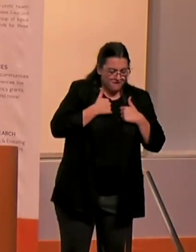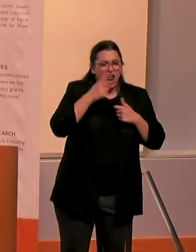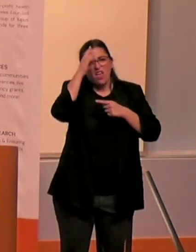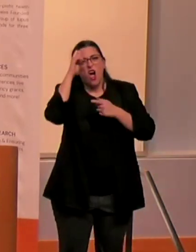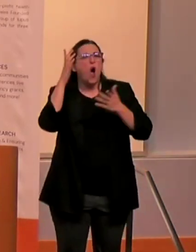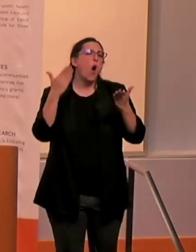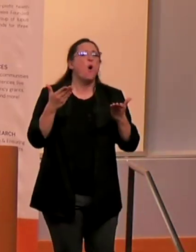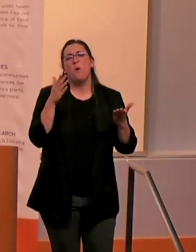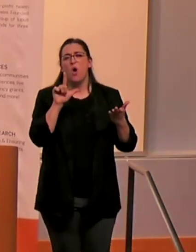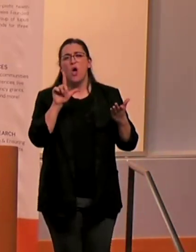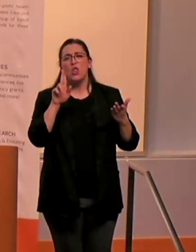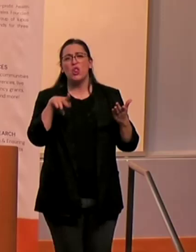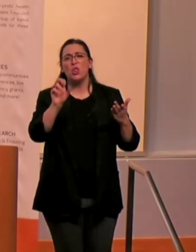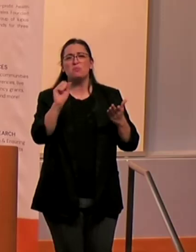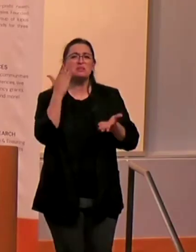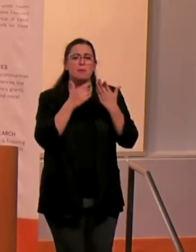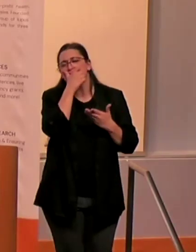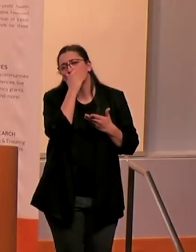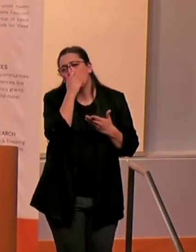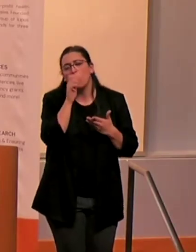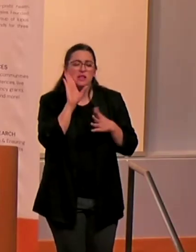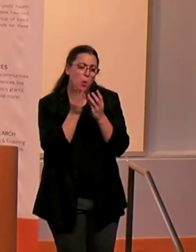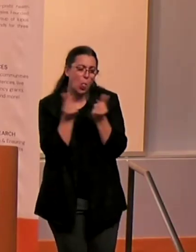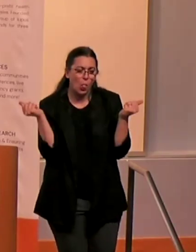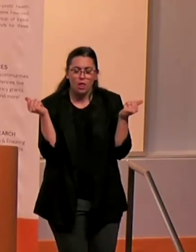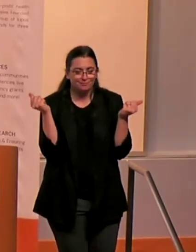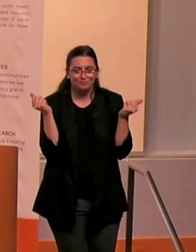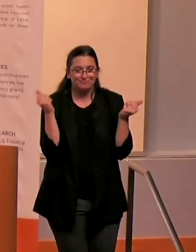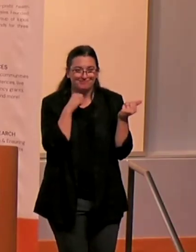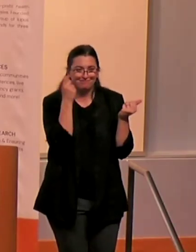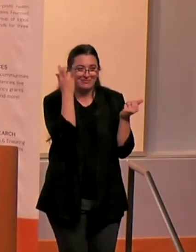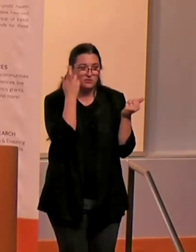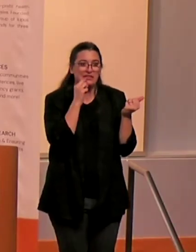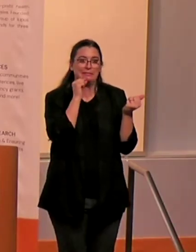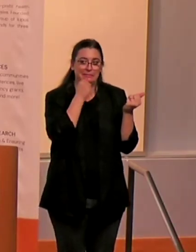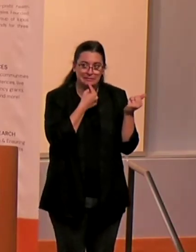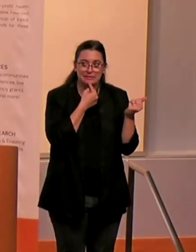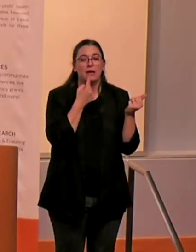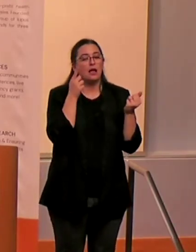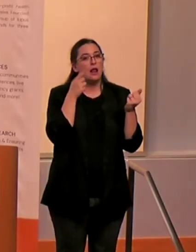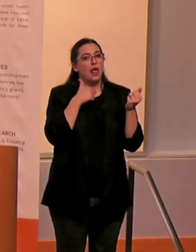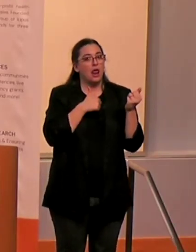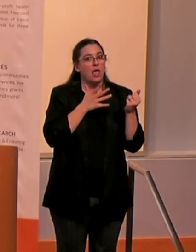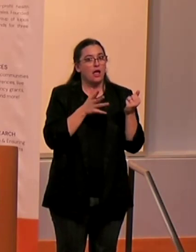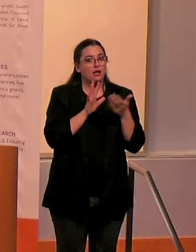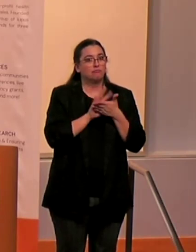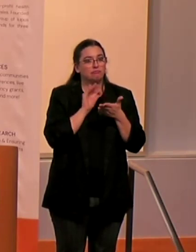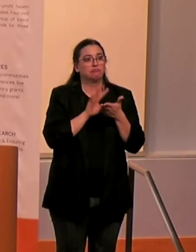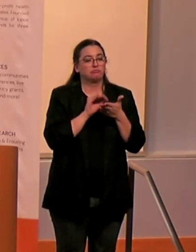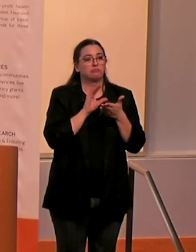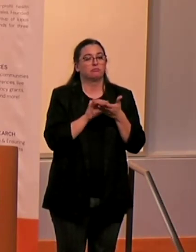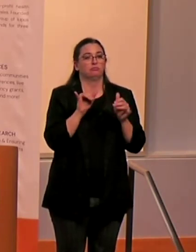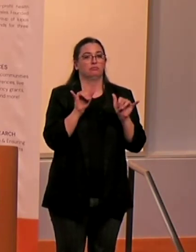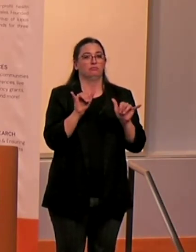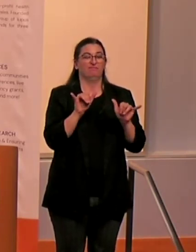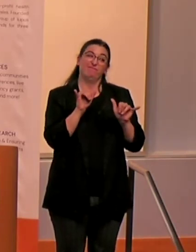cold or something where it'll go away. I'm not realizing the severity of it. But once I was more educated on it, it